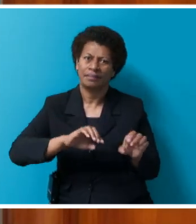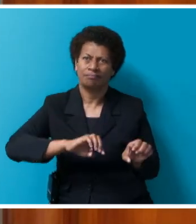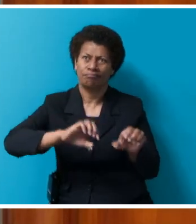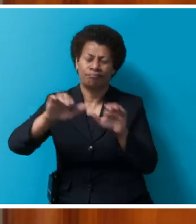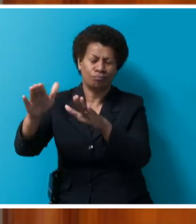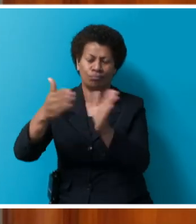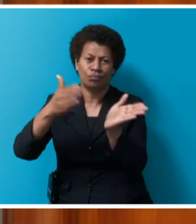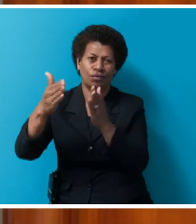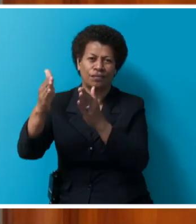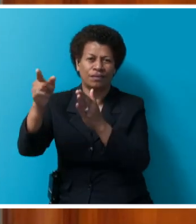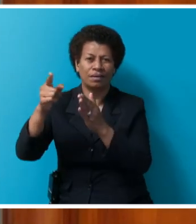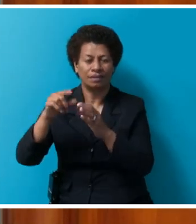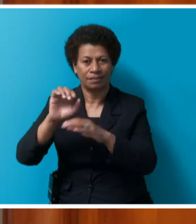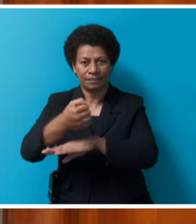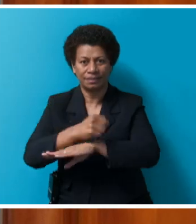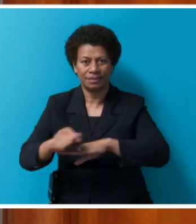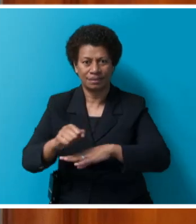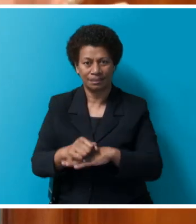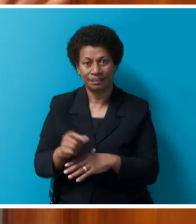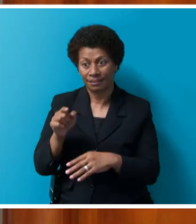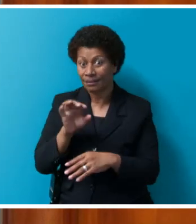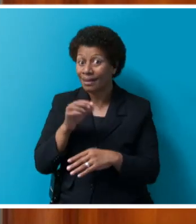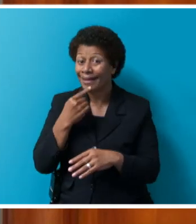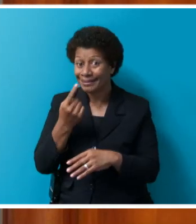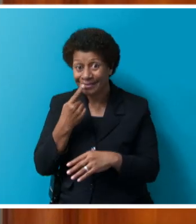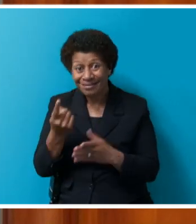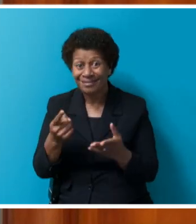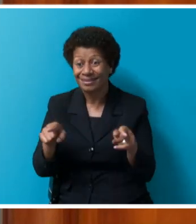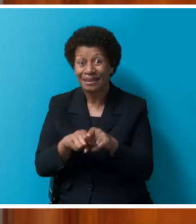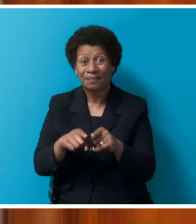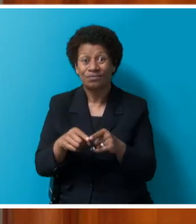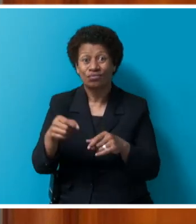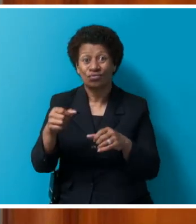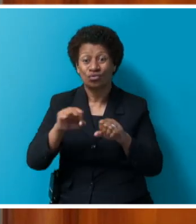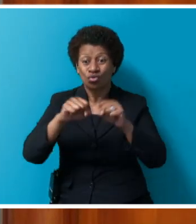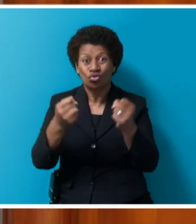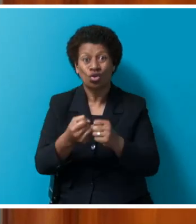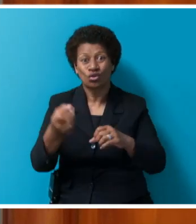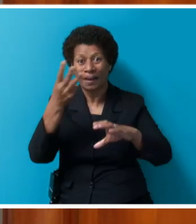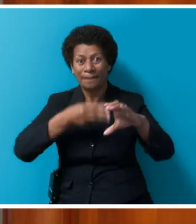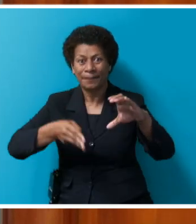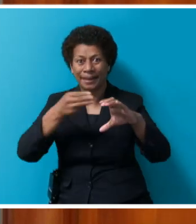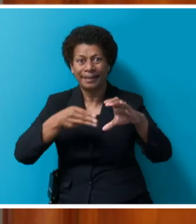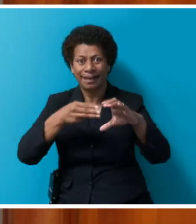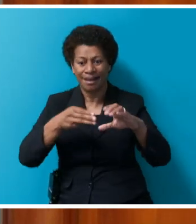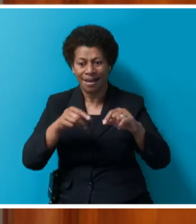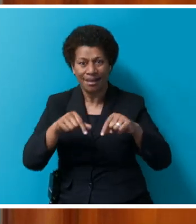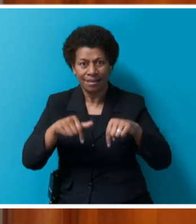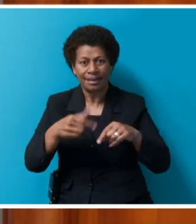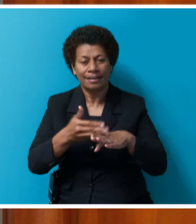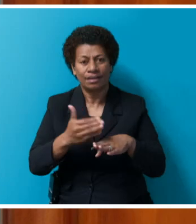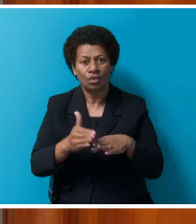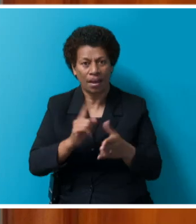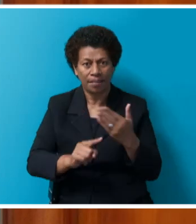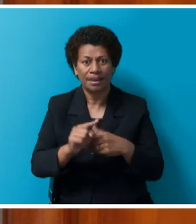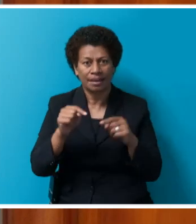keeps belaboring the point, not just here, but also on social media, that this is a new trend happening within the coalition government.